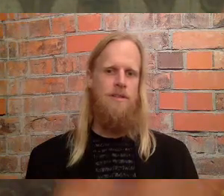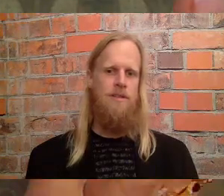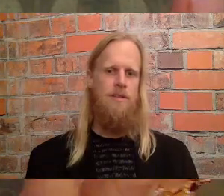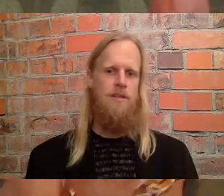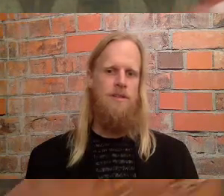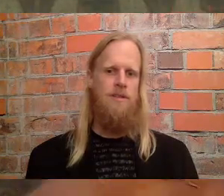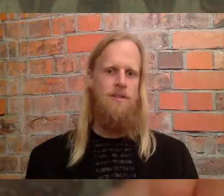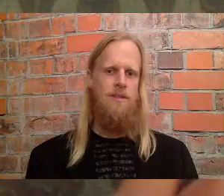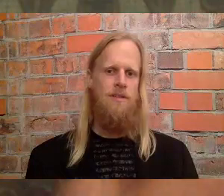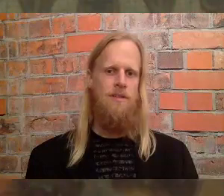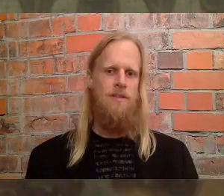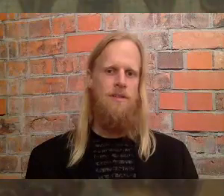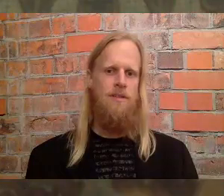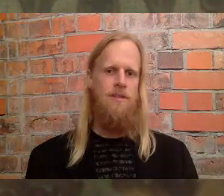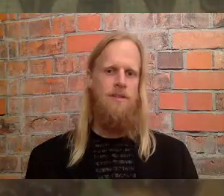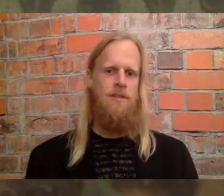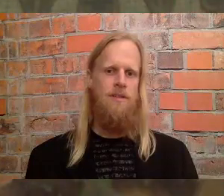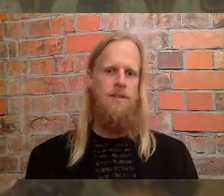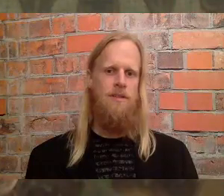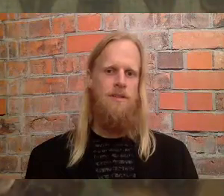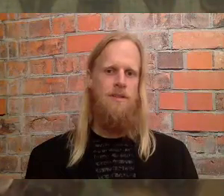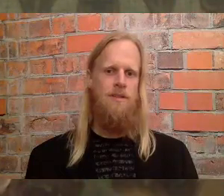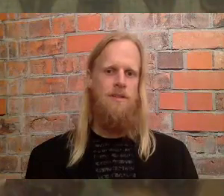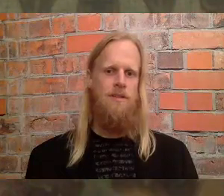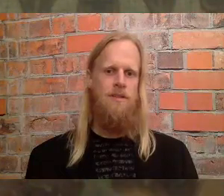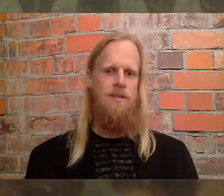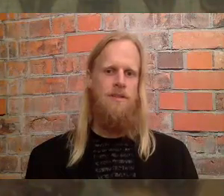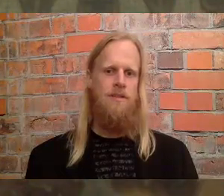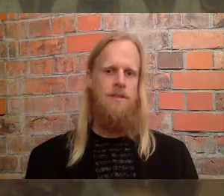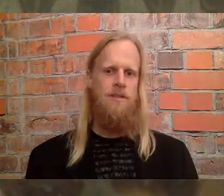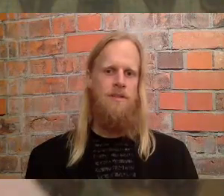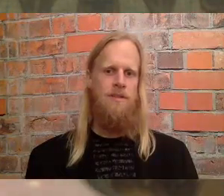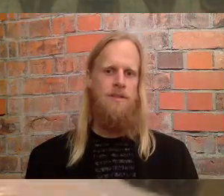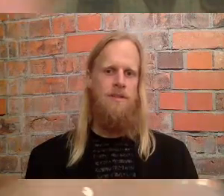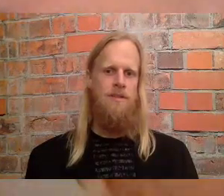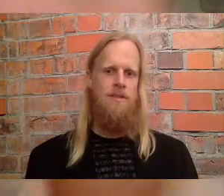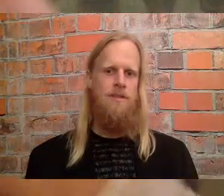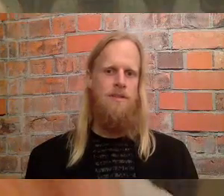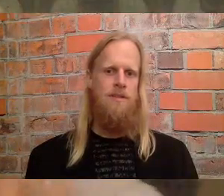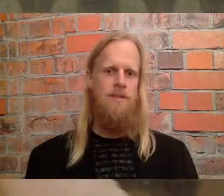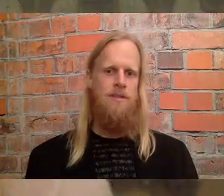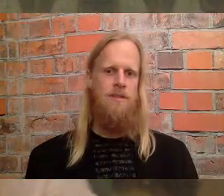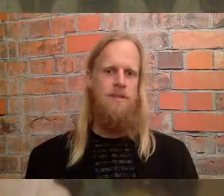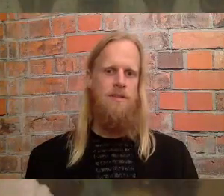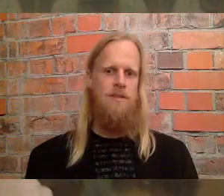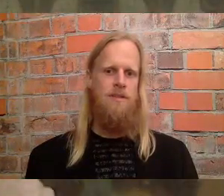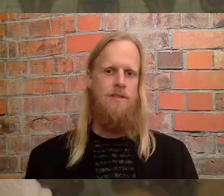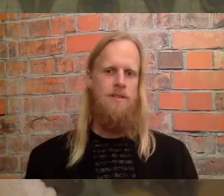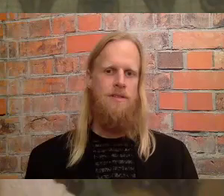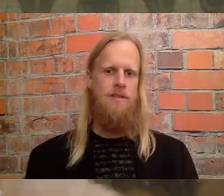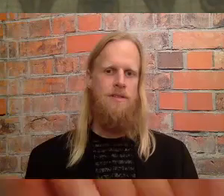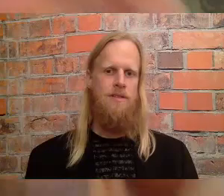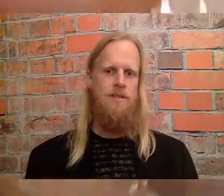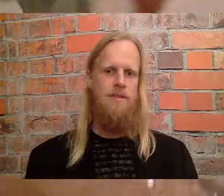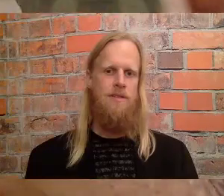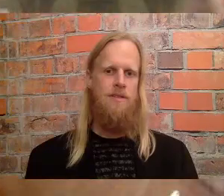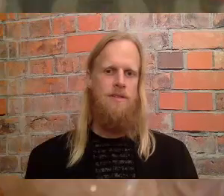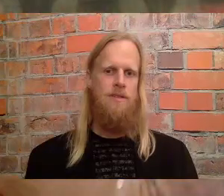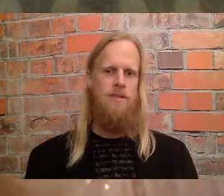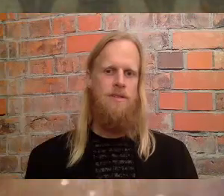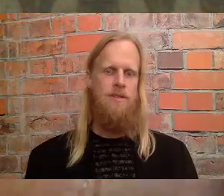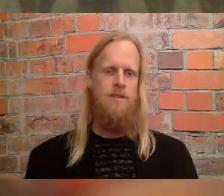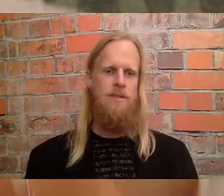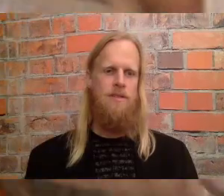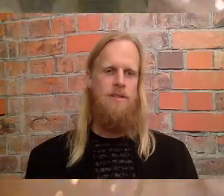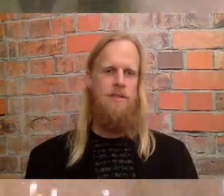blessing to the world. It's a blessing to me. I get a spiritual psychic email from every